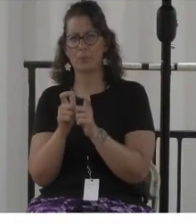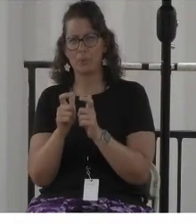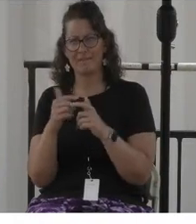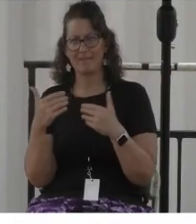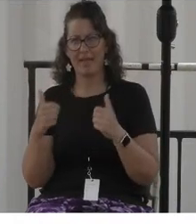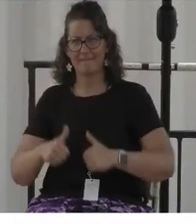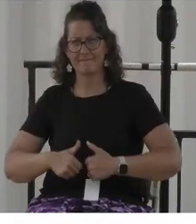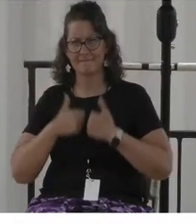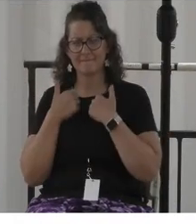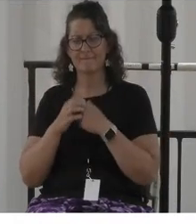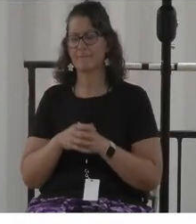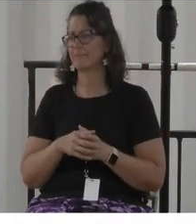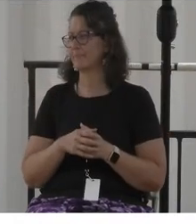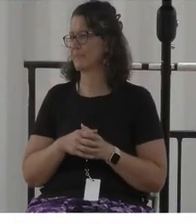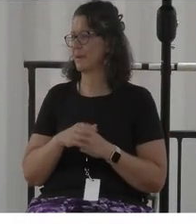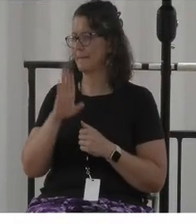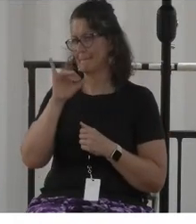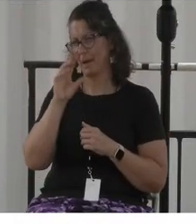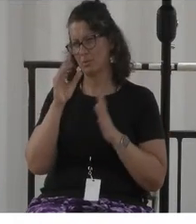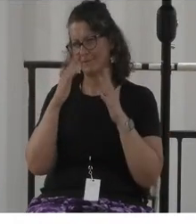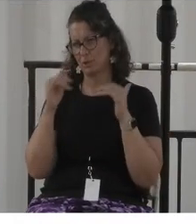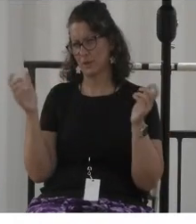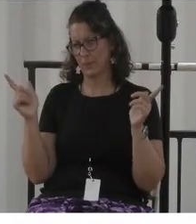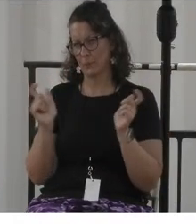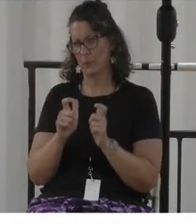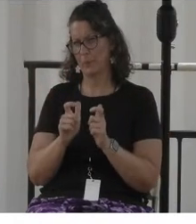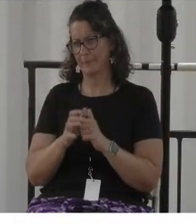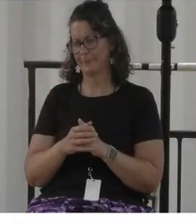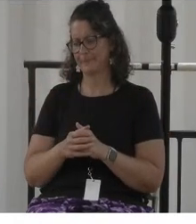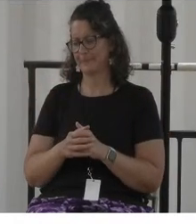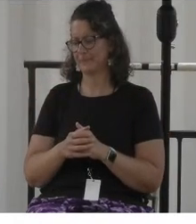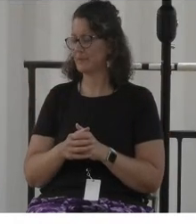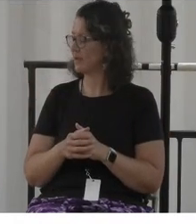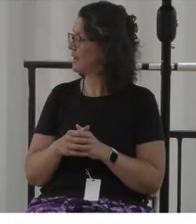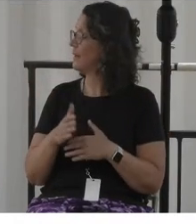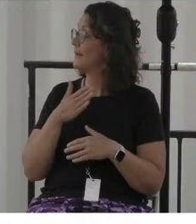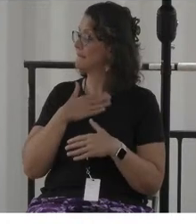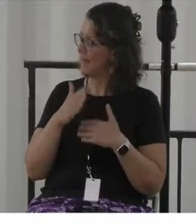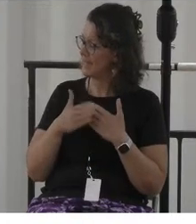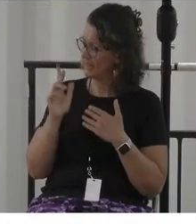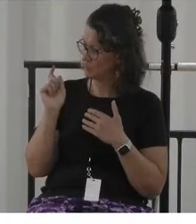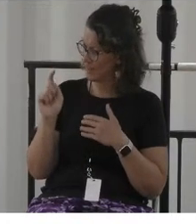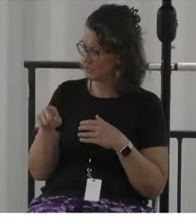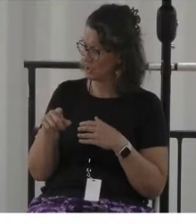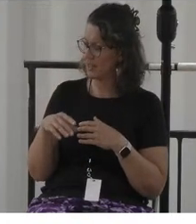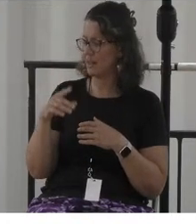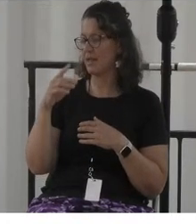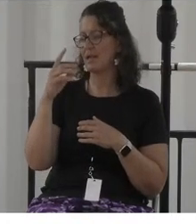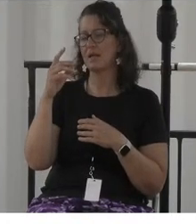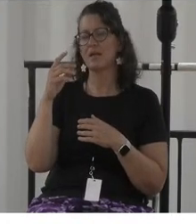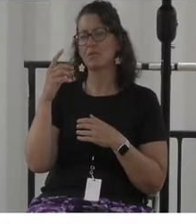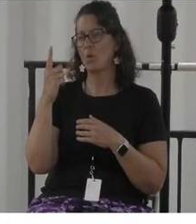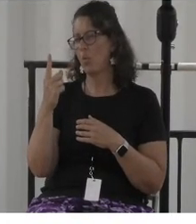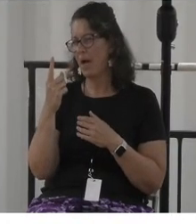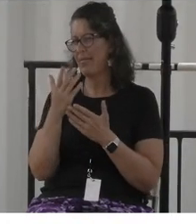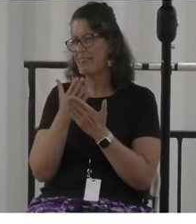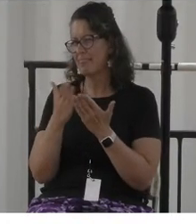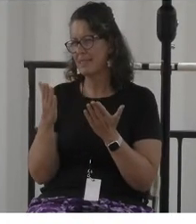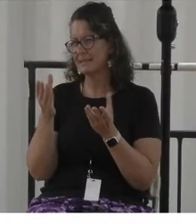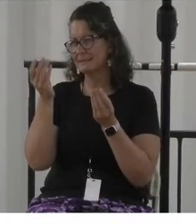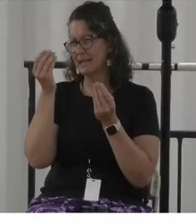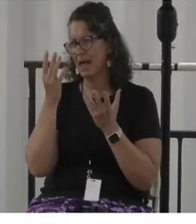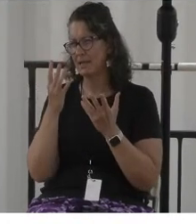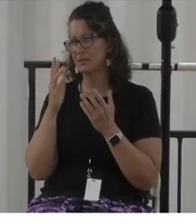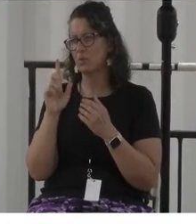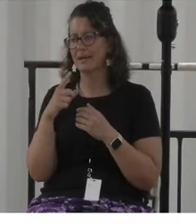And that, in a way, brings me right to my next question, which is there one thing that you can tell us about where you can